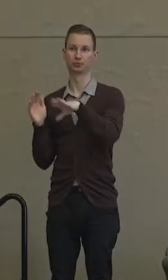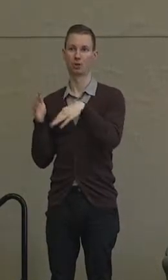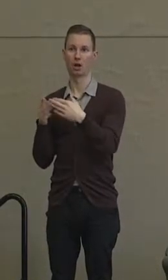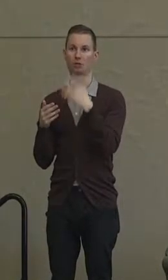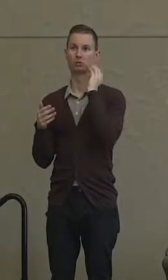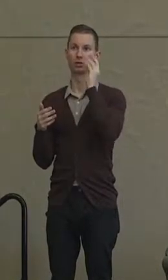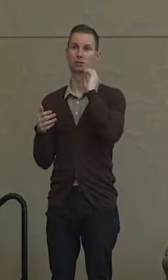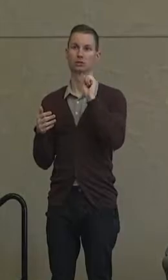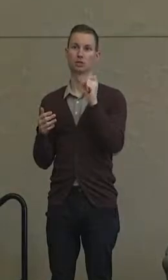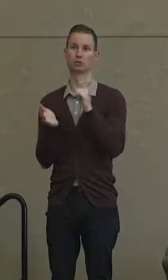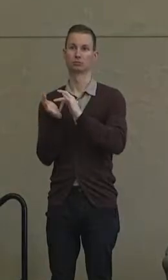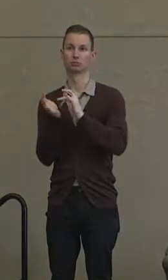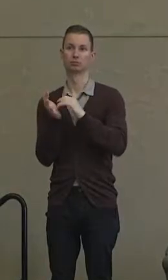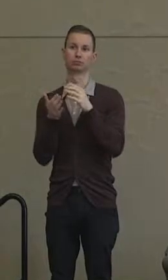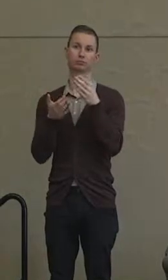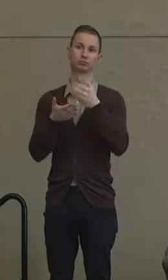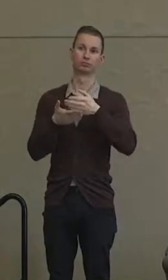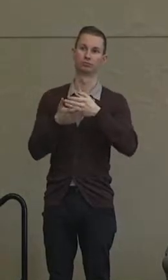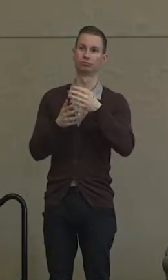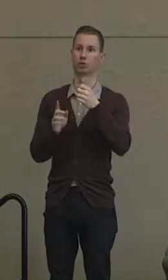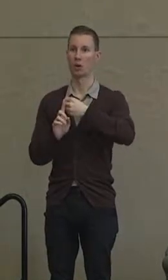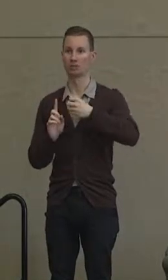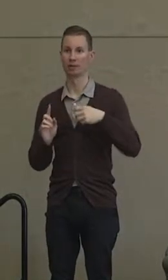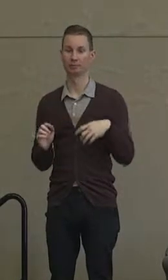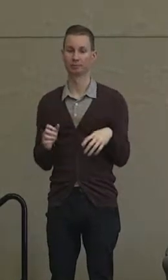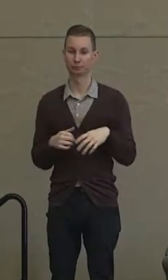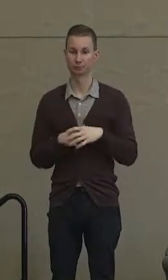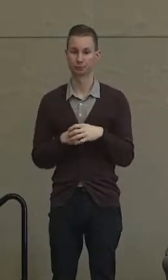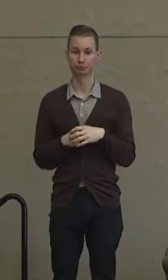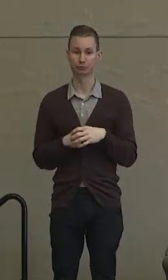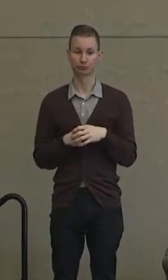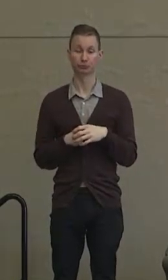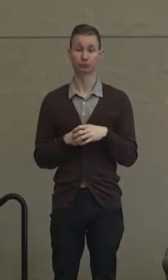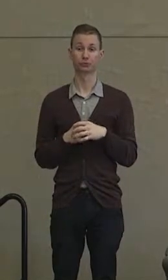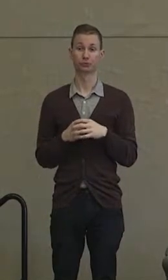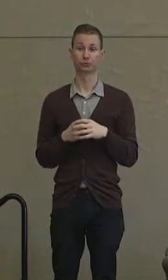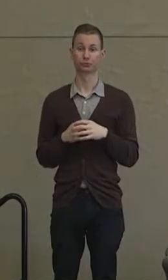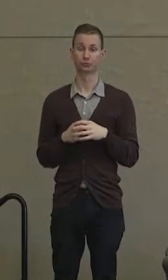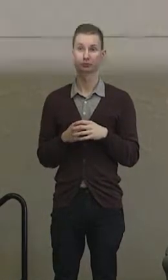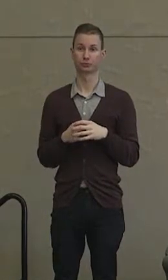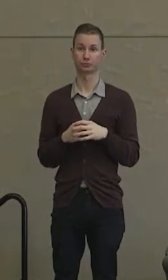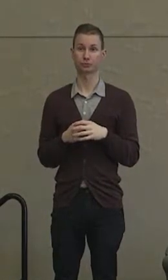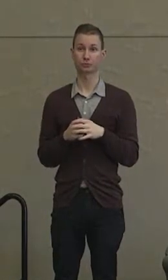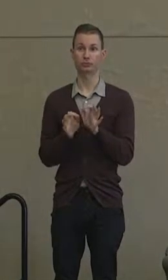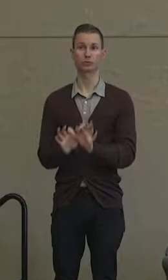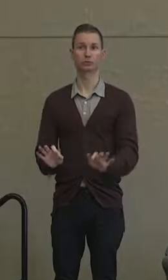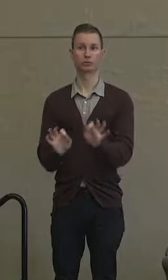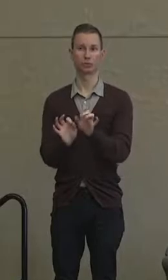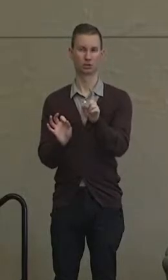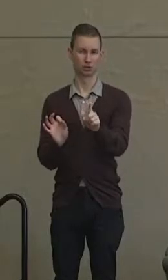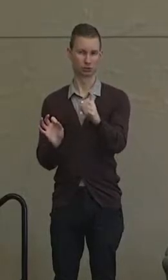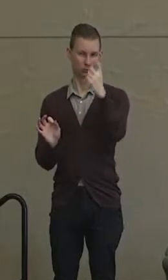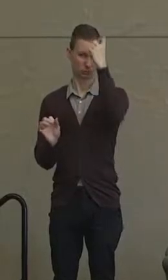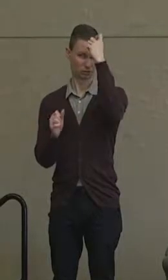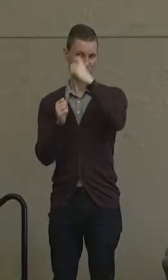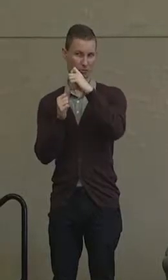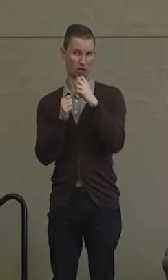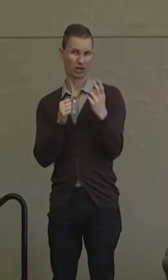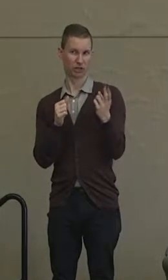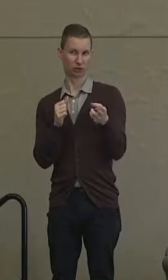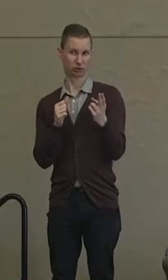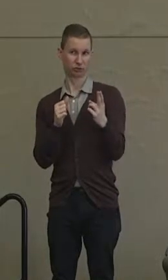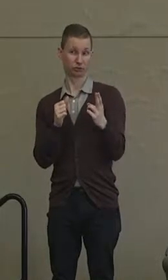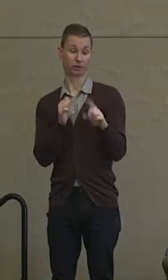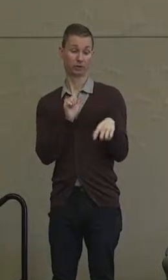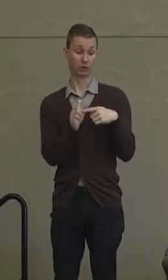sexual abuse or sexual harassment. It's important to remember the history, to maybe first